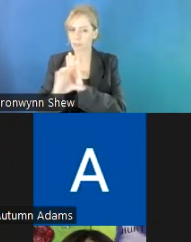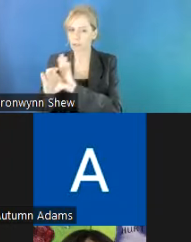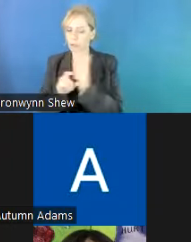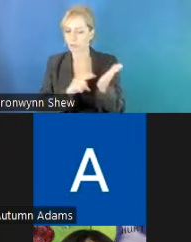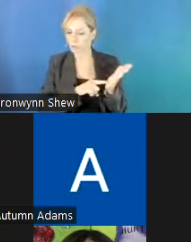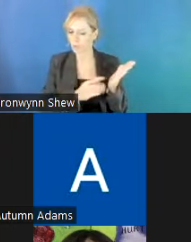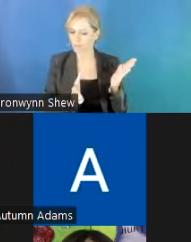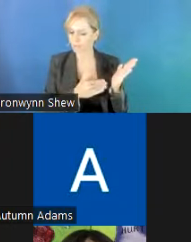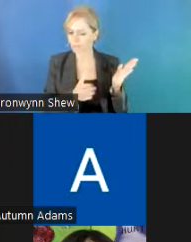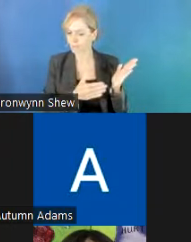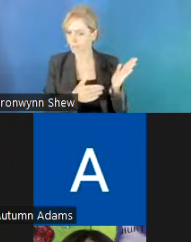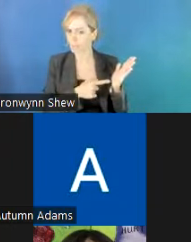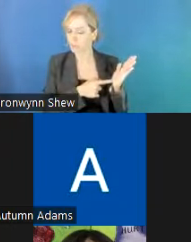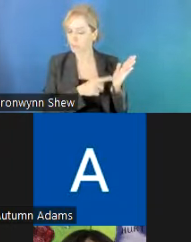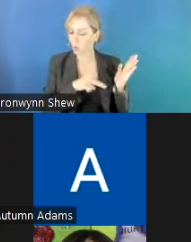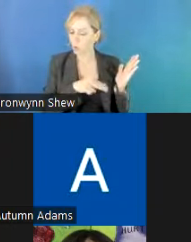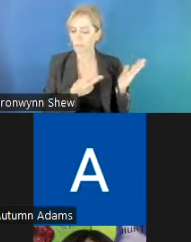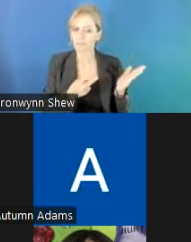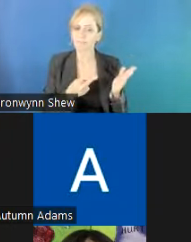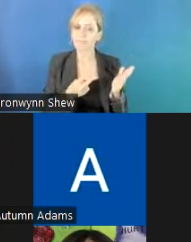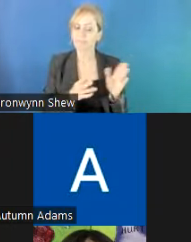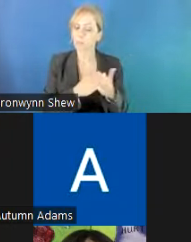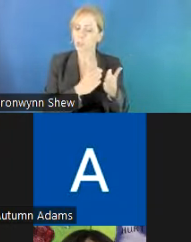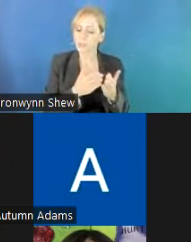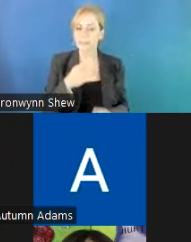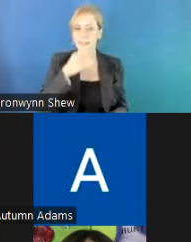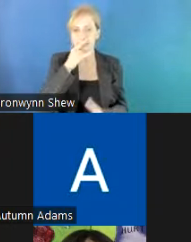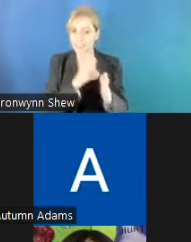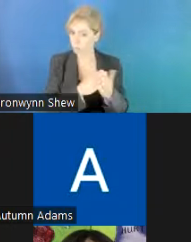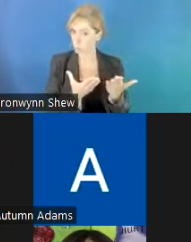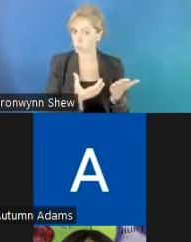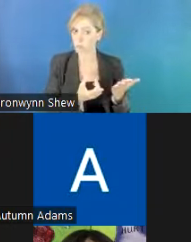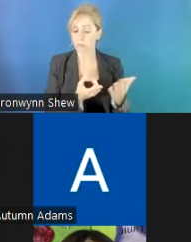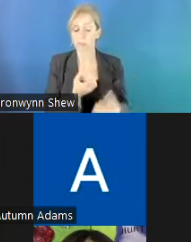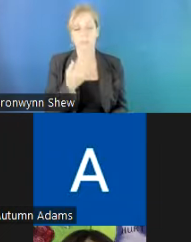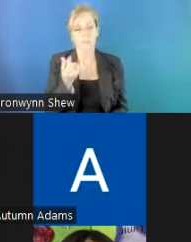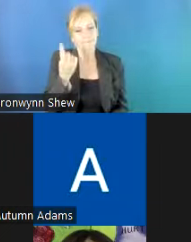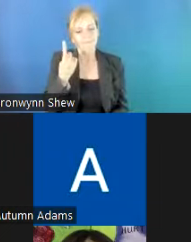Picture books, kids books, because sometimes when they are